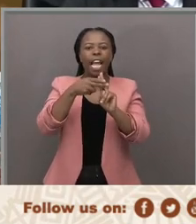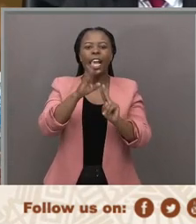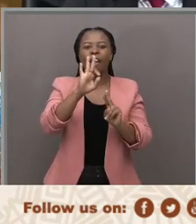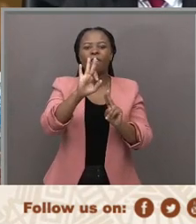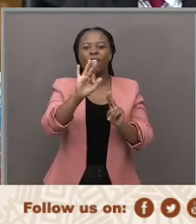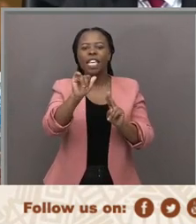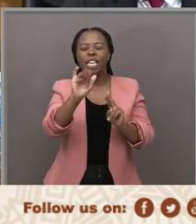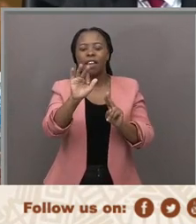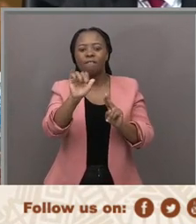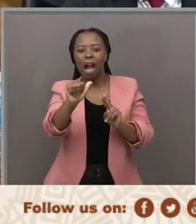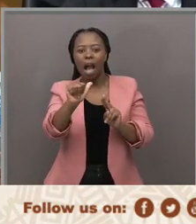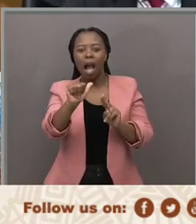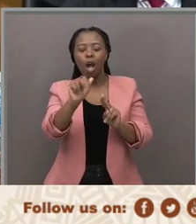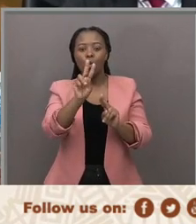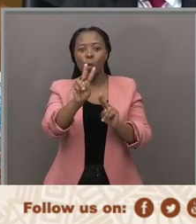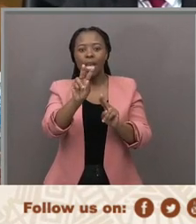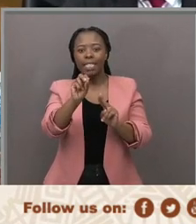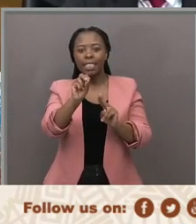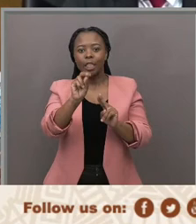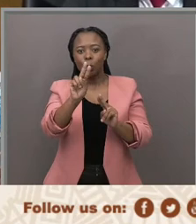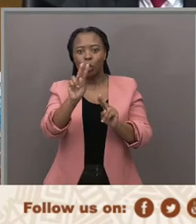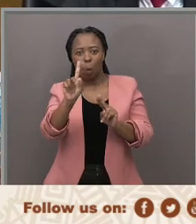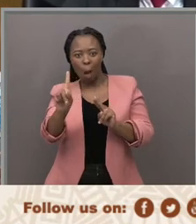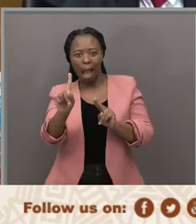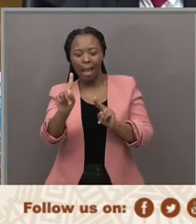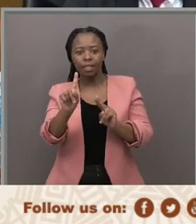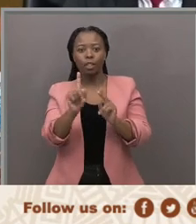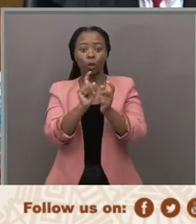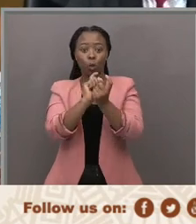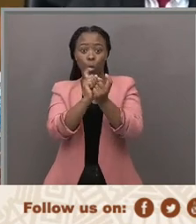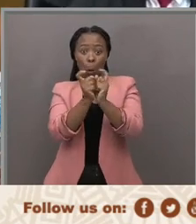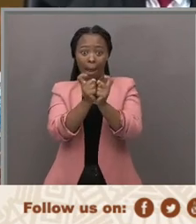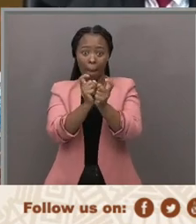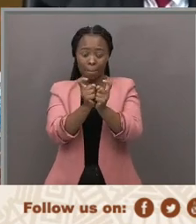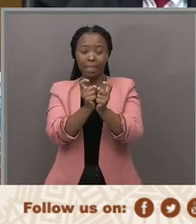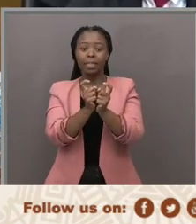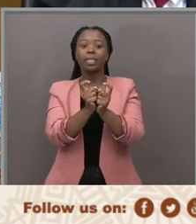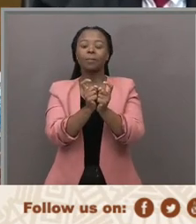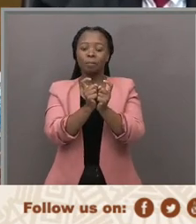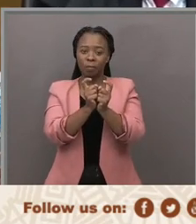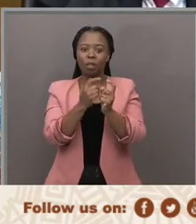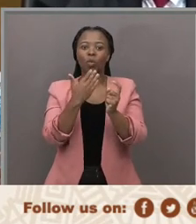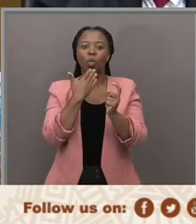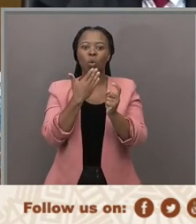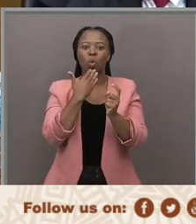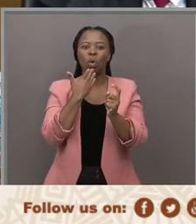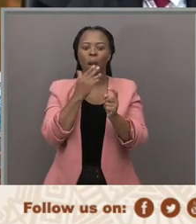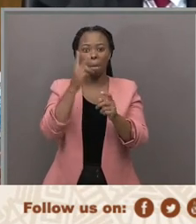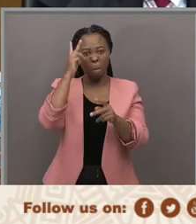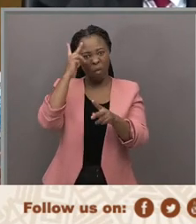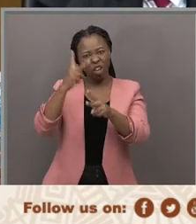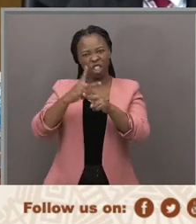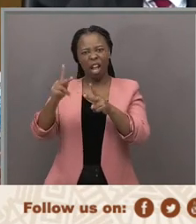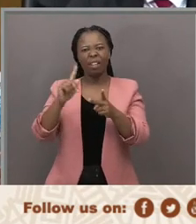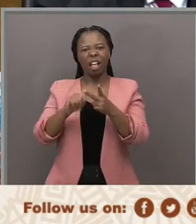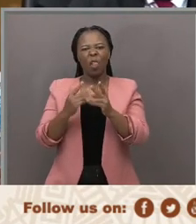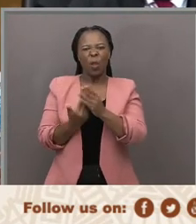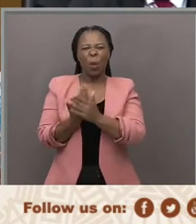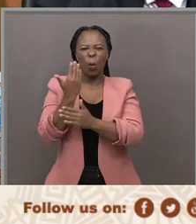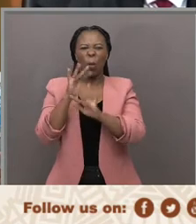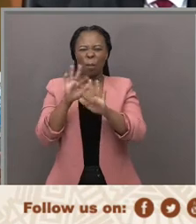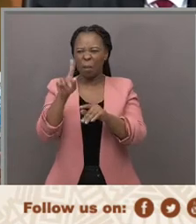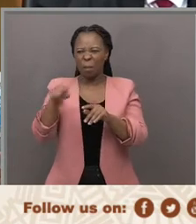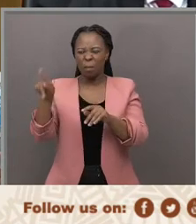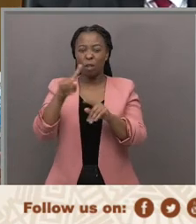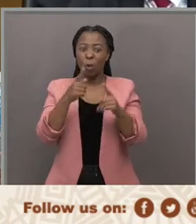21 tournament, which was attended by gaming professionals and amateurs. This issue of gaming is big.